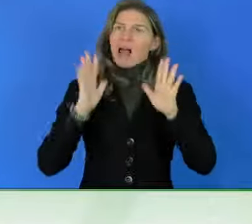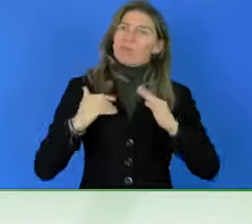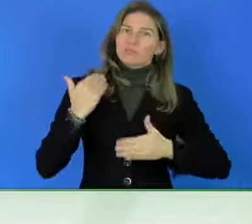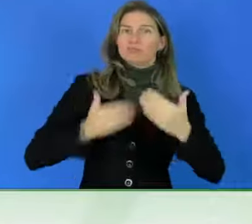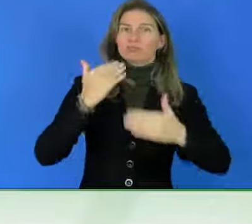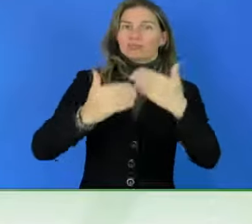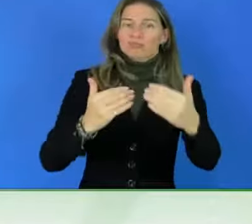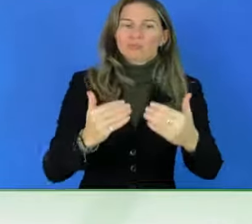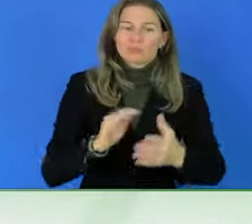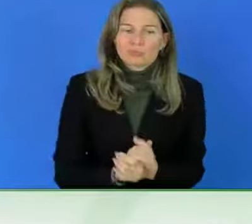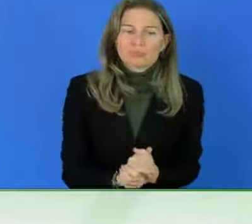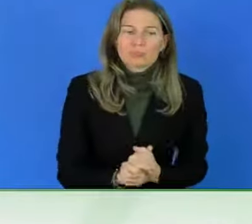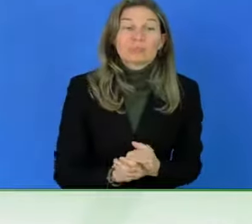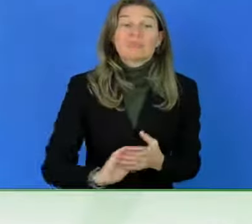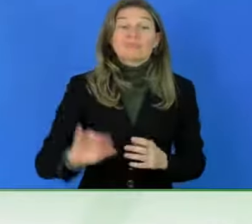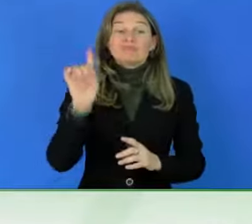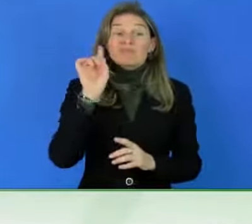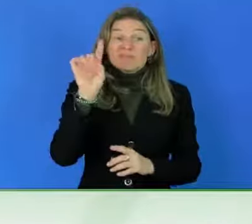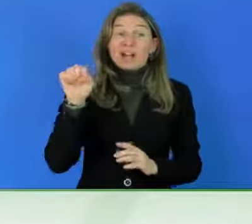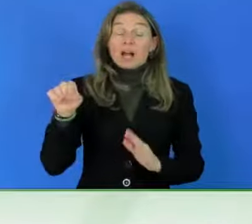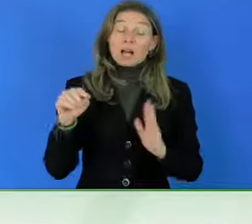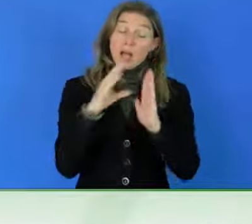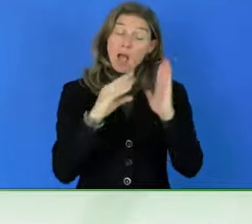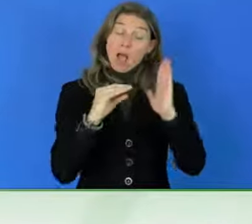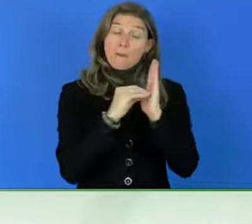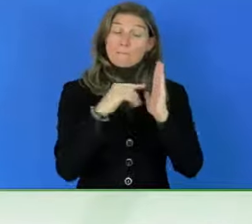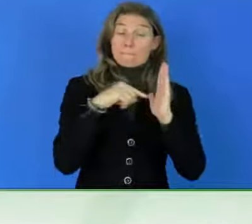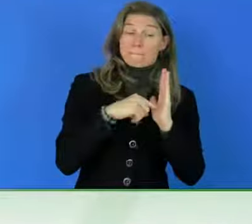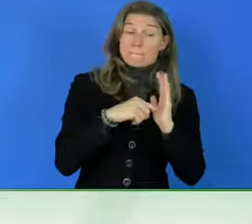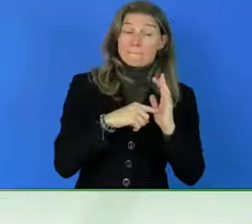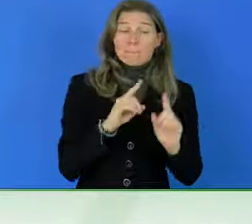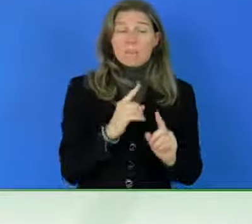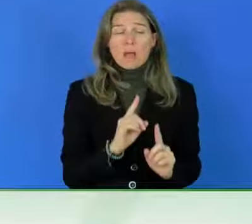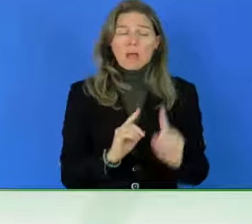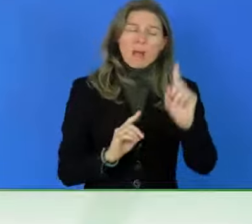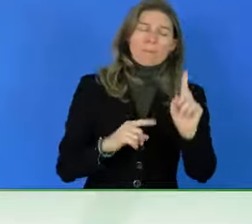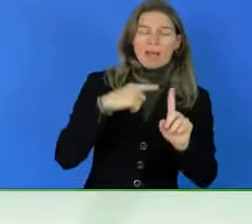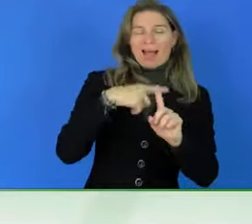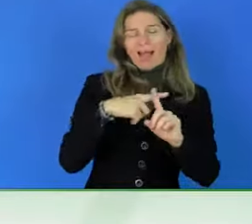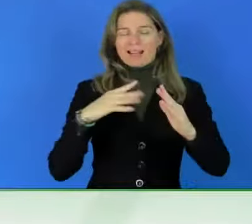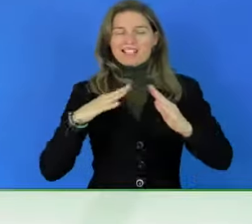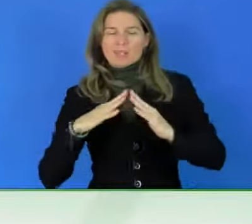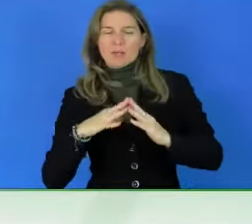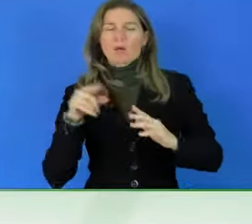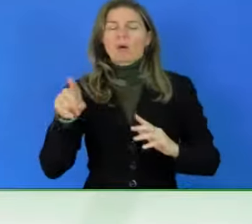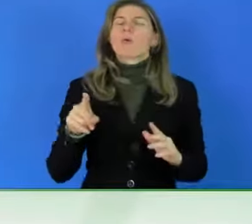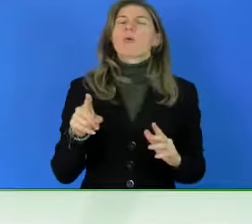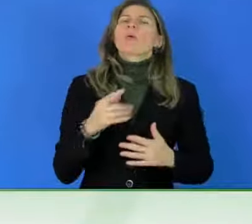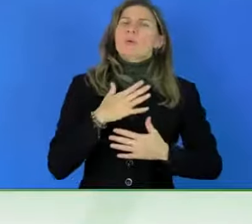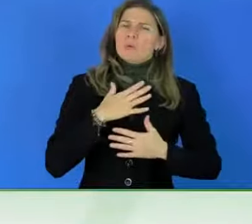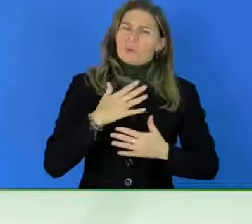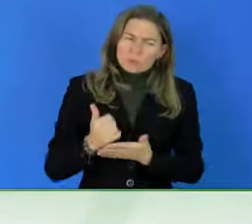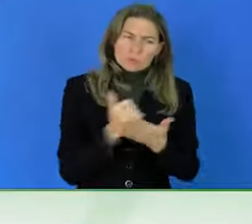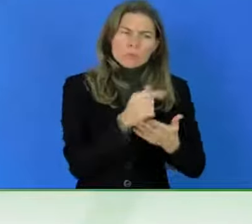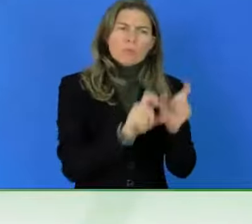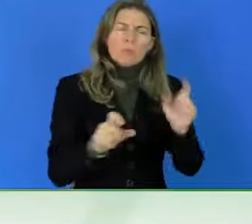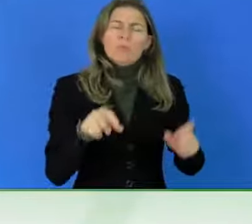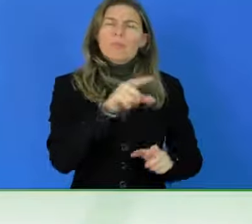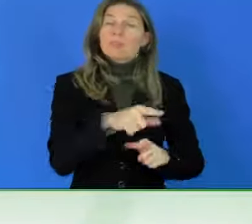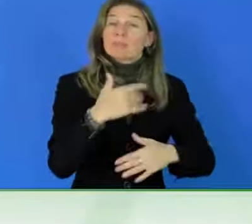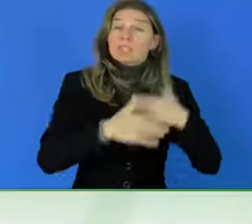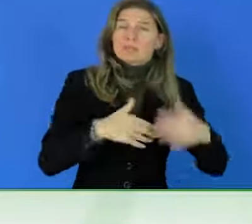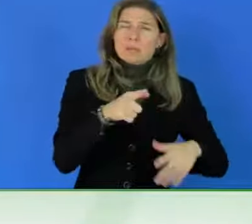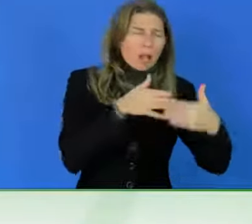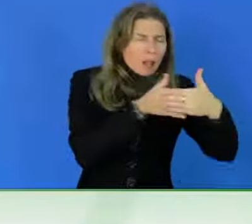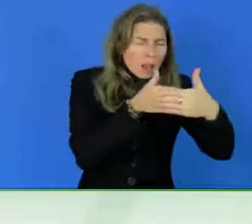sensorial disabilities and senior citizens to use public transportation autonomously. Let's illustrate how Up and